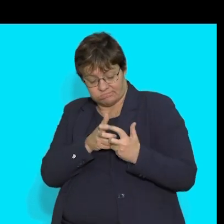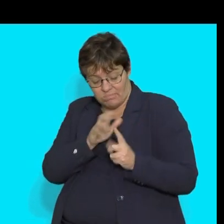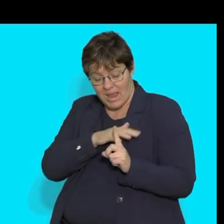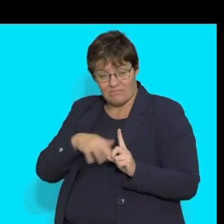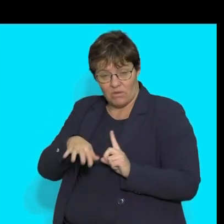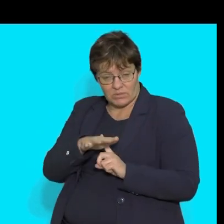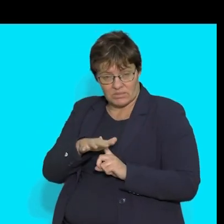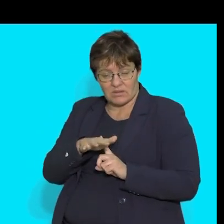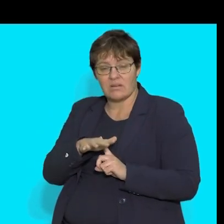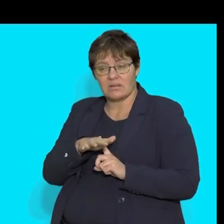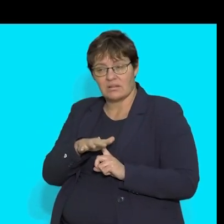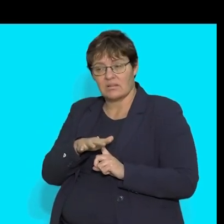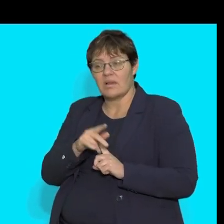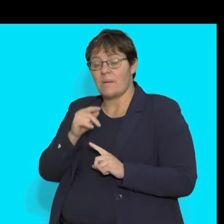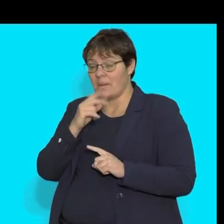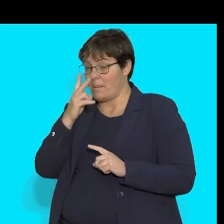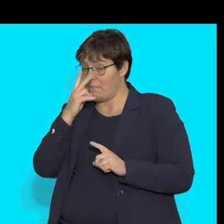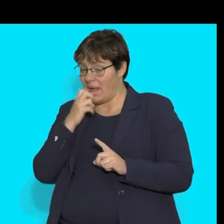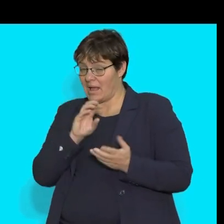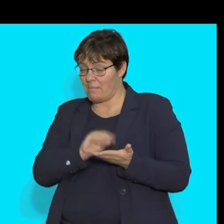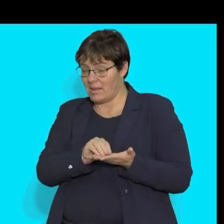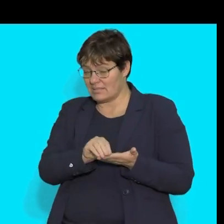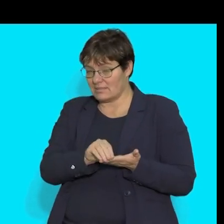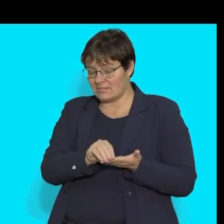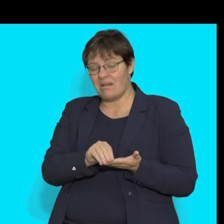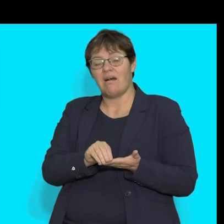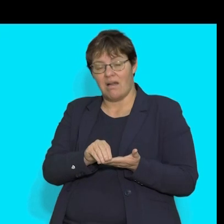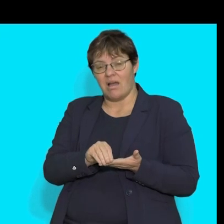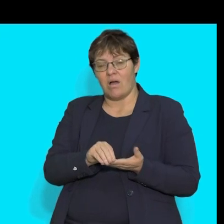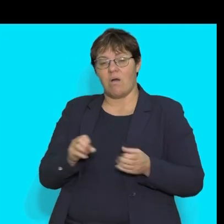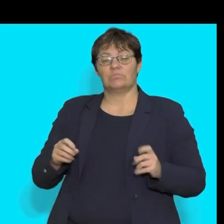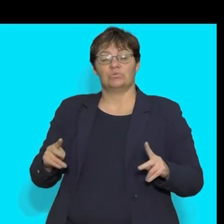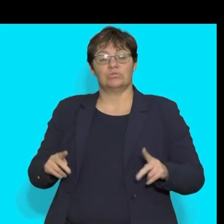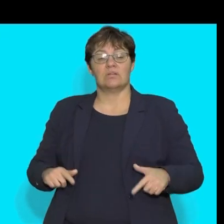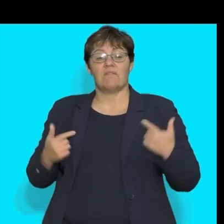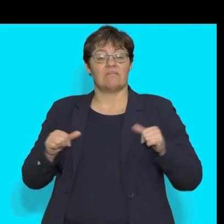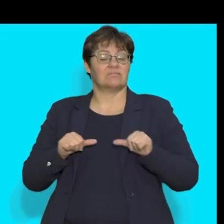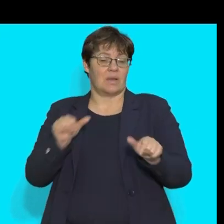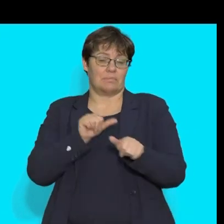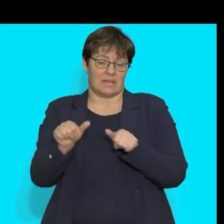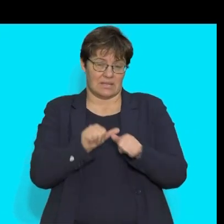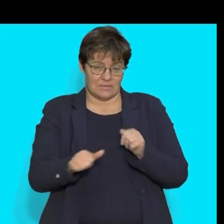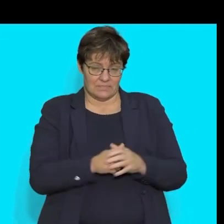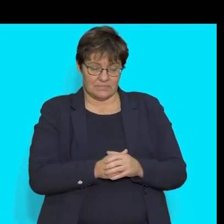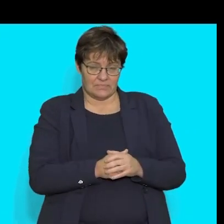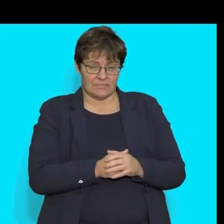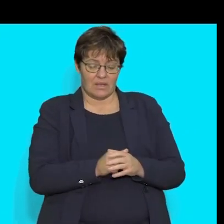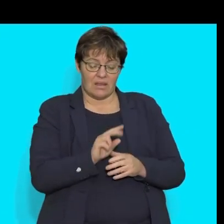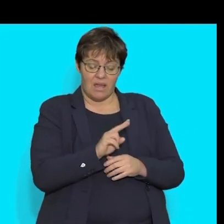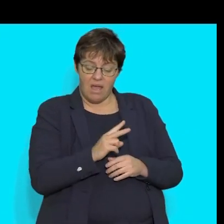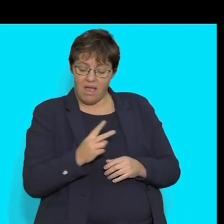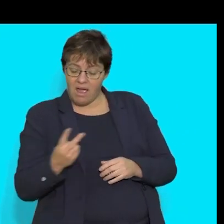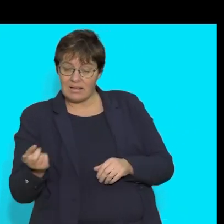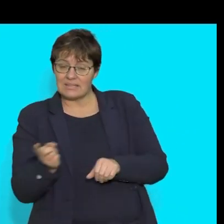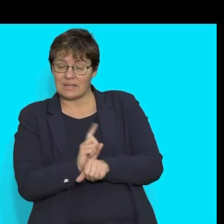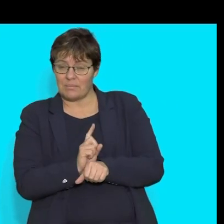environment, namely the black color mice, have a greater chance of surviving. And so we find that gradually over a period of